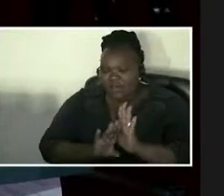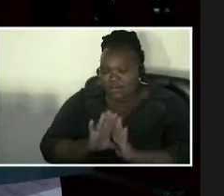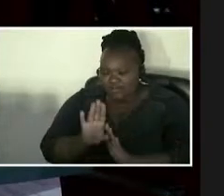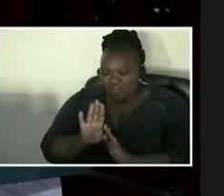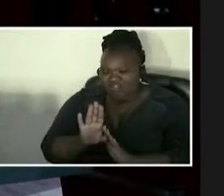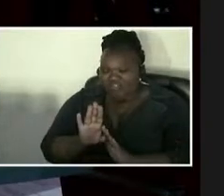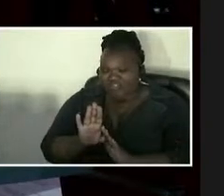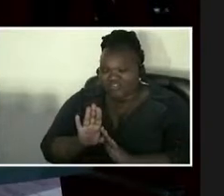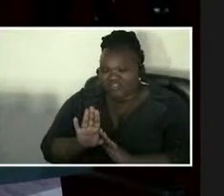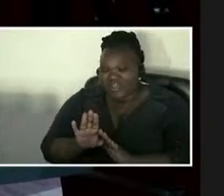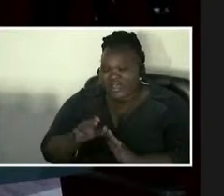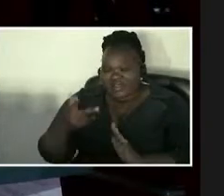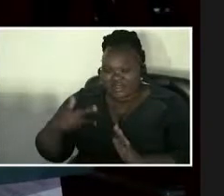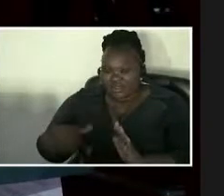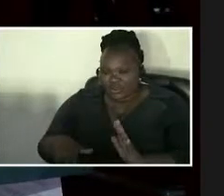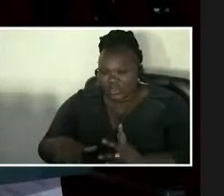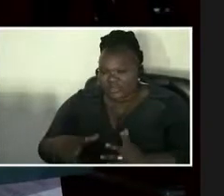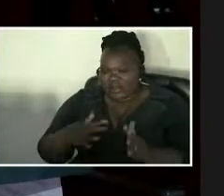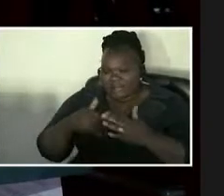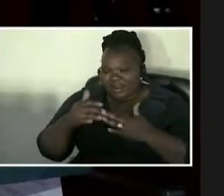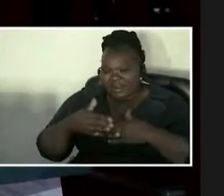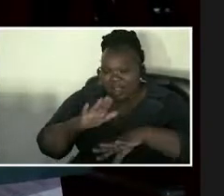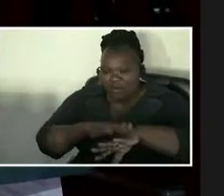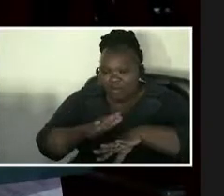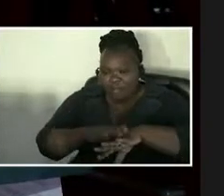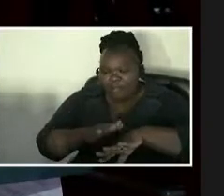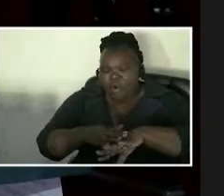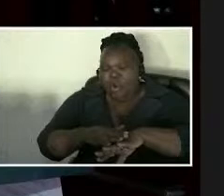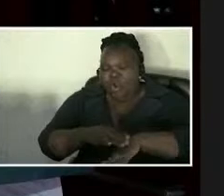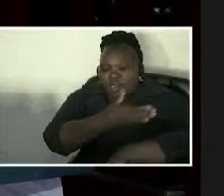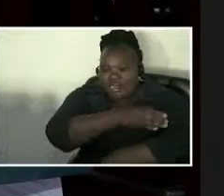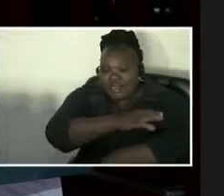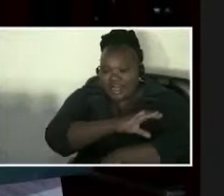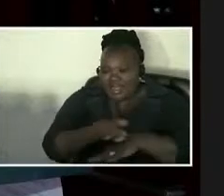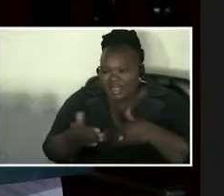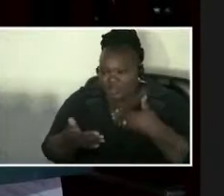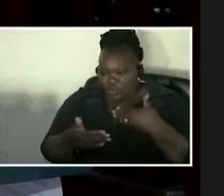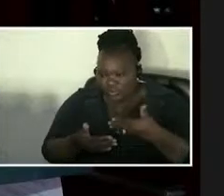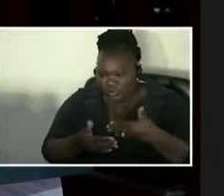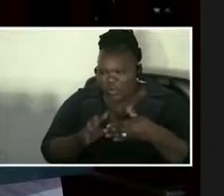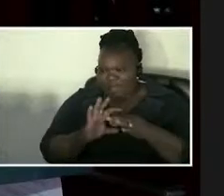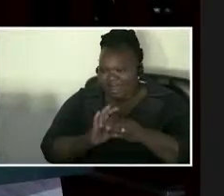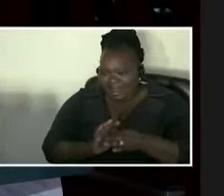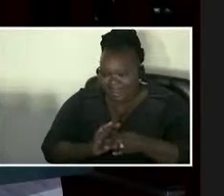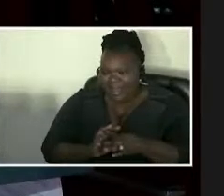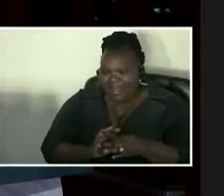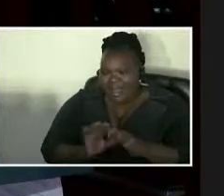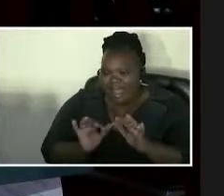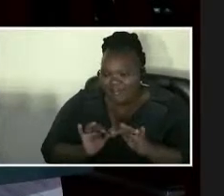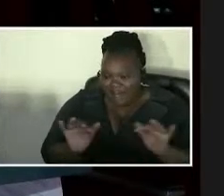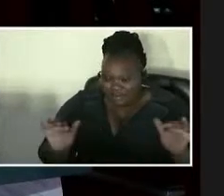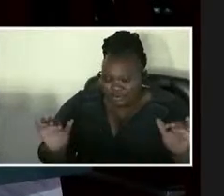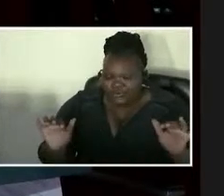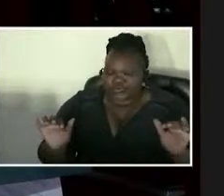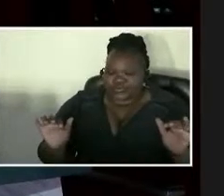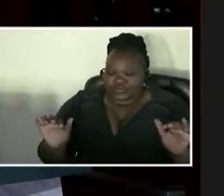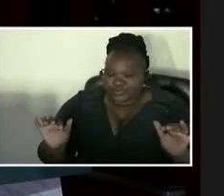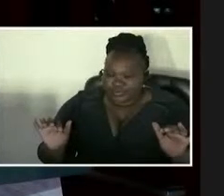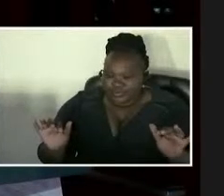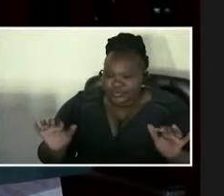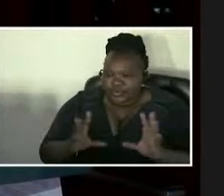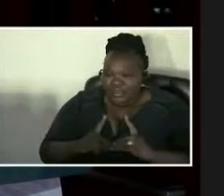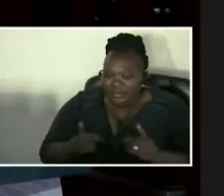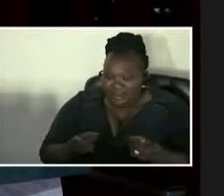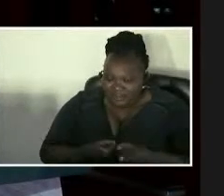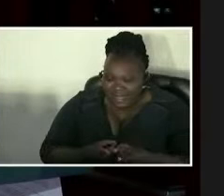clinics six building more clinics closer to the people the ife welcomes the allocation directed to the infrastructure as the